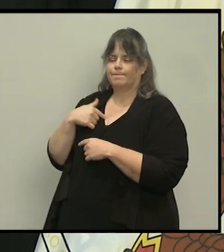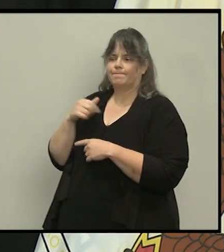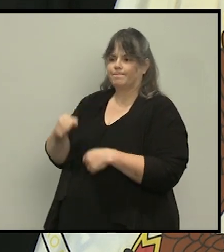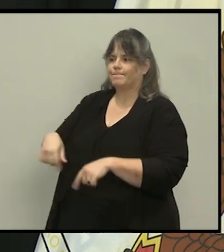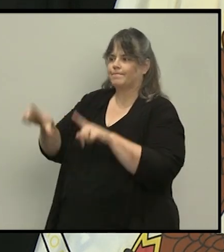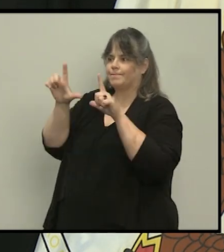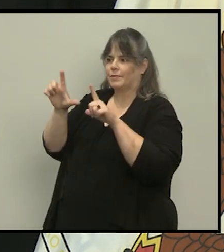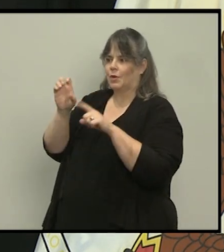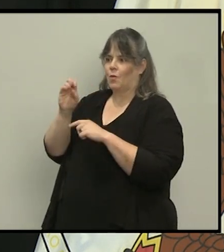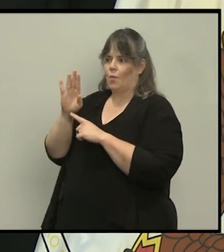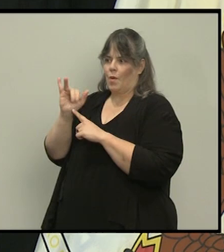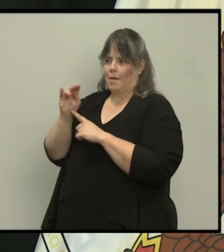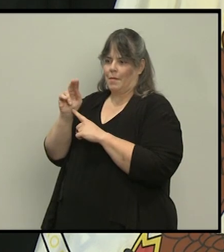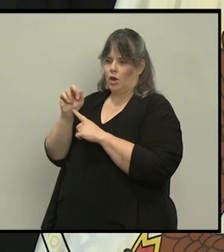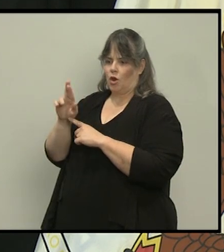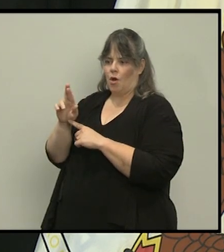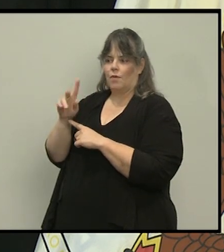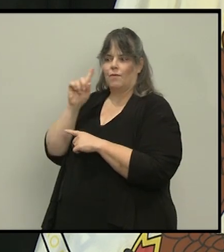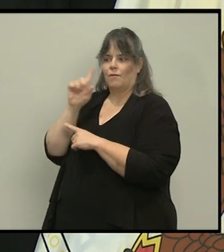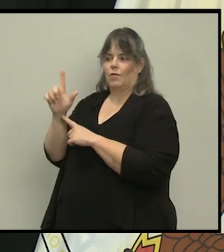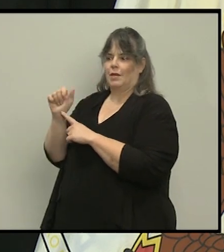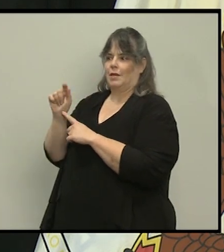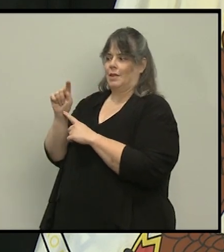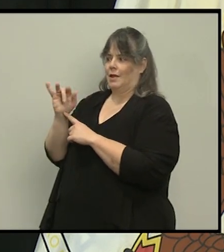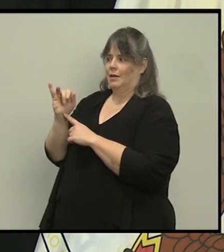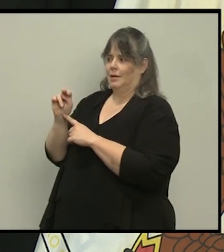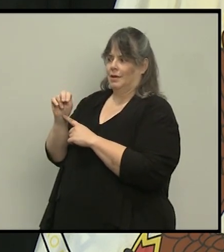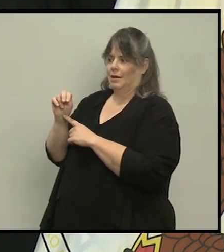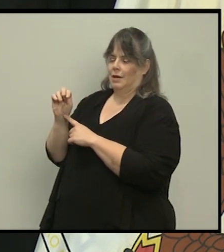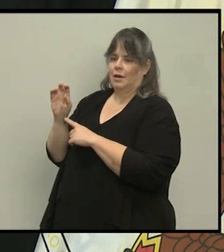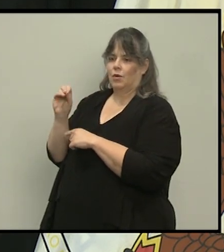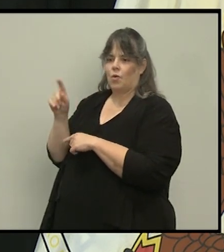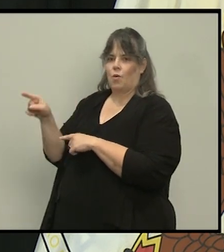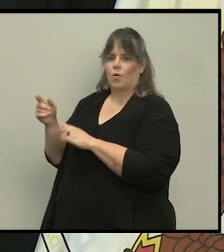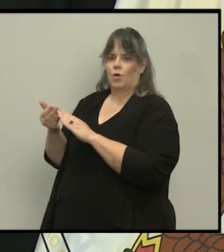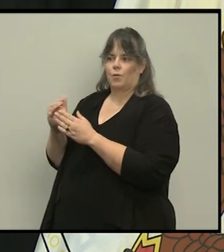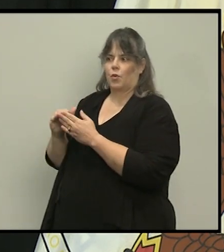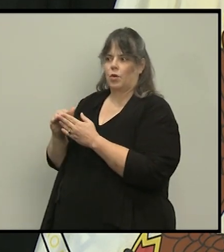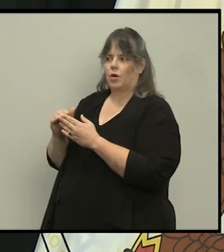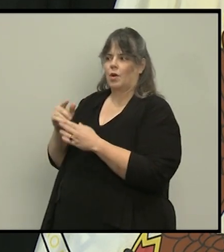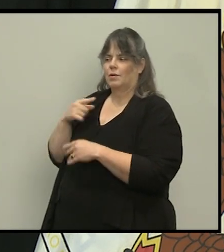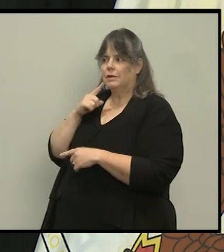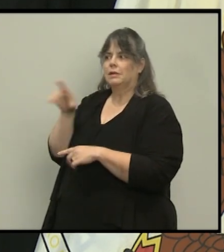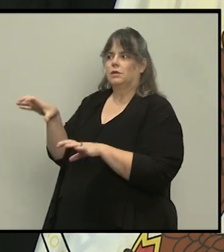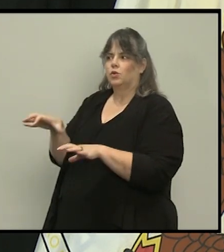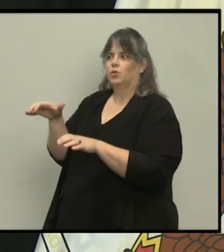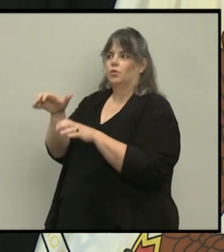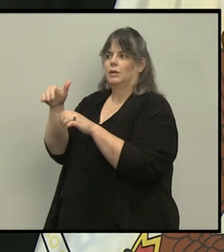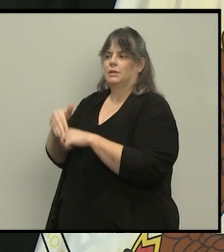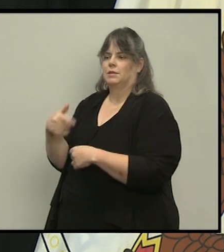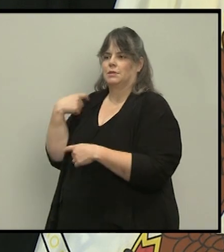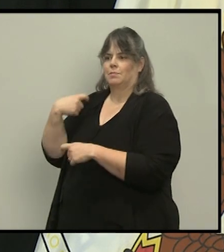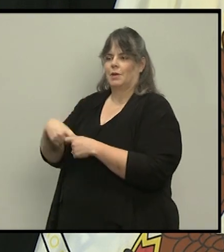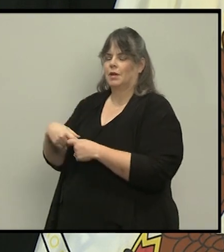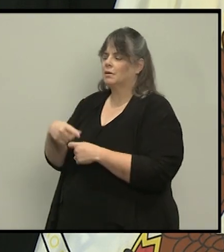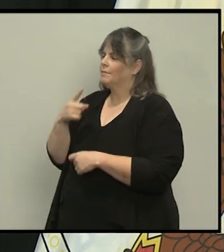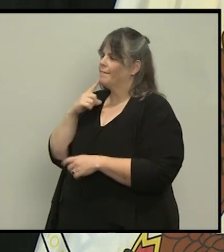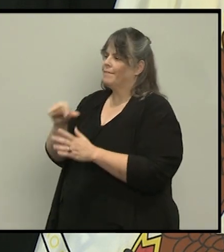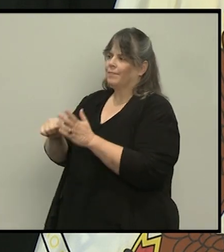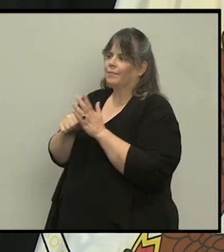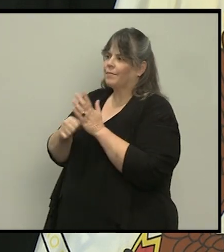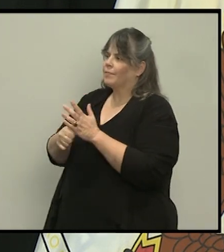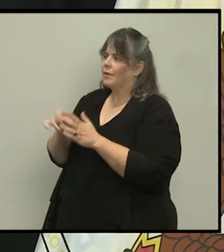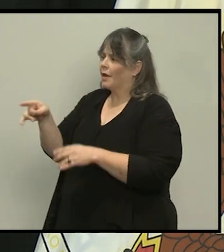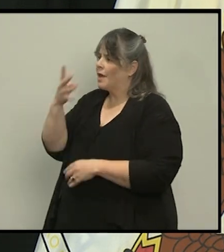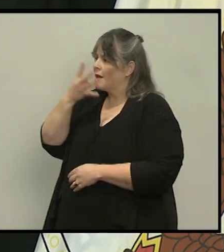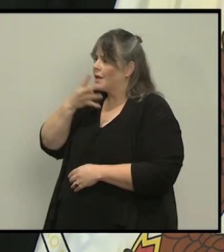media. We conducted a demonstration in Spanish and emphasized that immigration status has no bearing